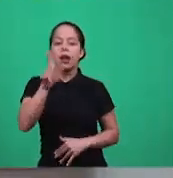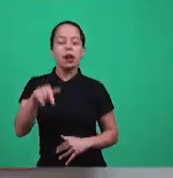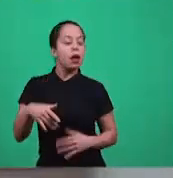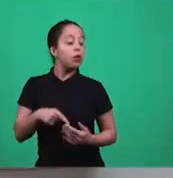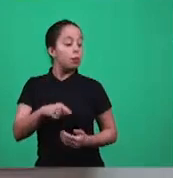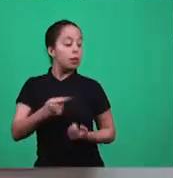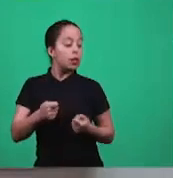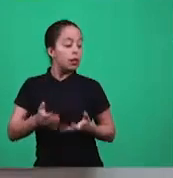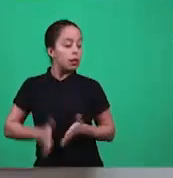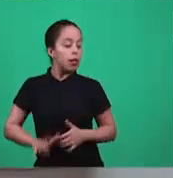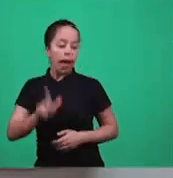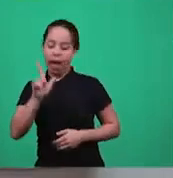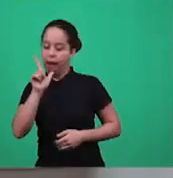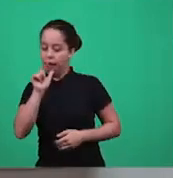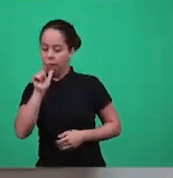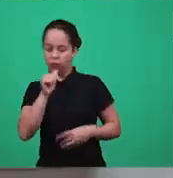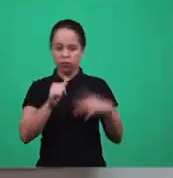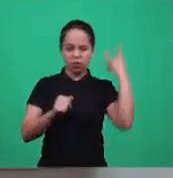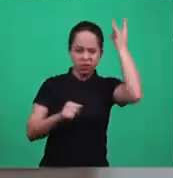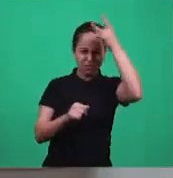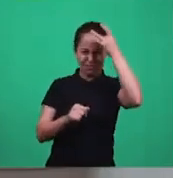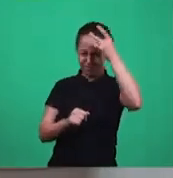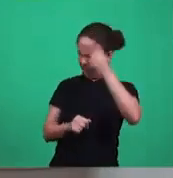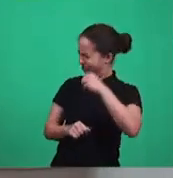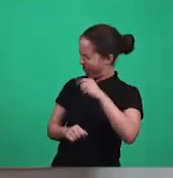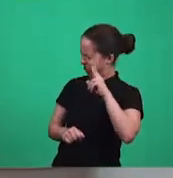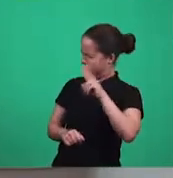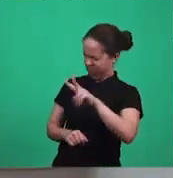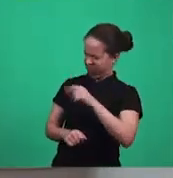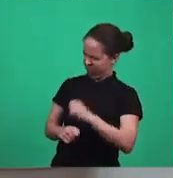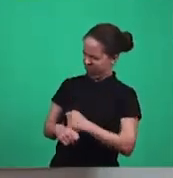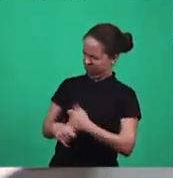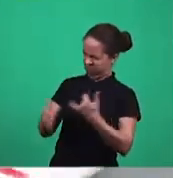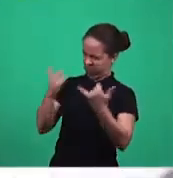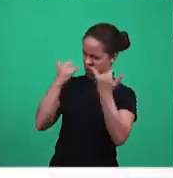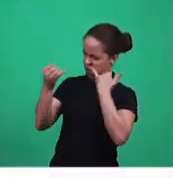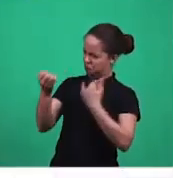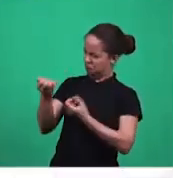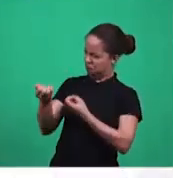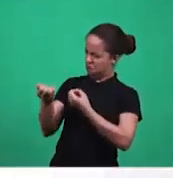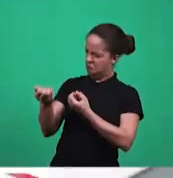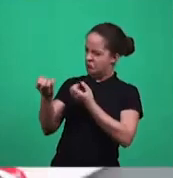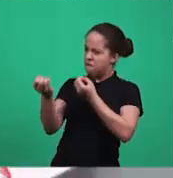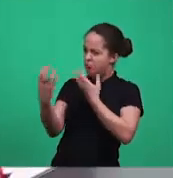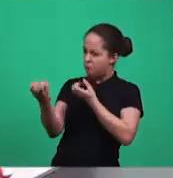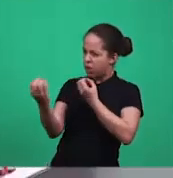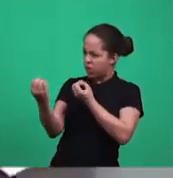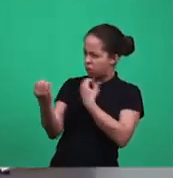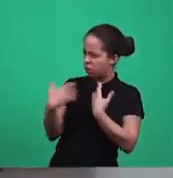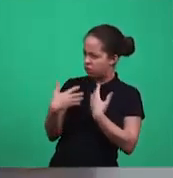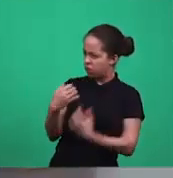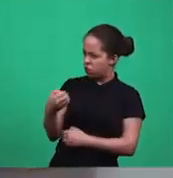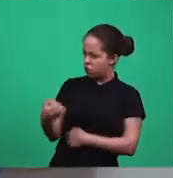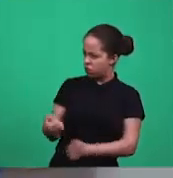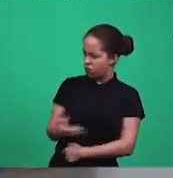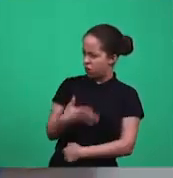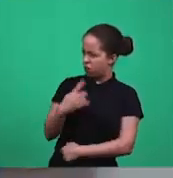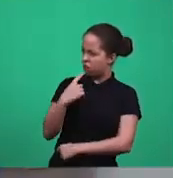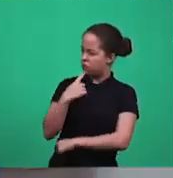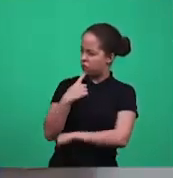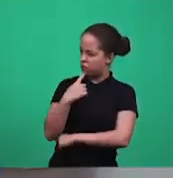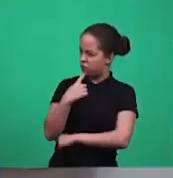spirit. He said, how is this? What is this? This is news for me. And that's exactly